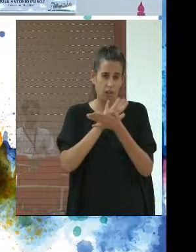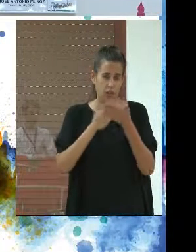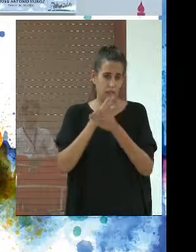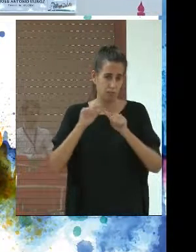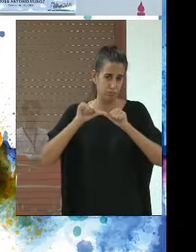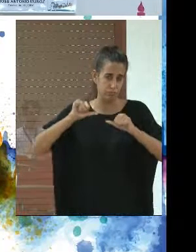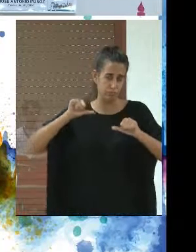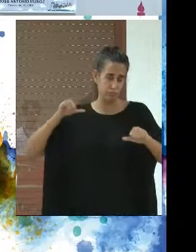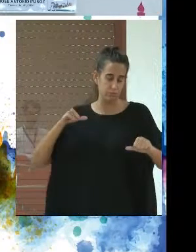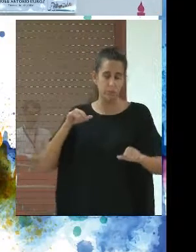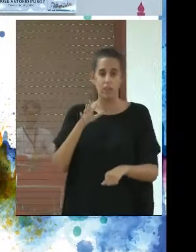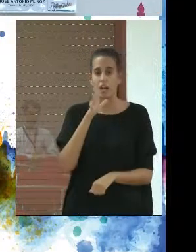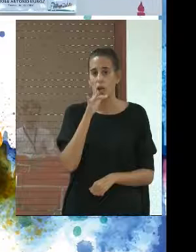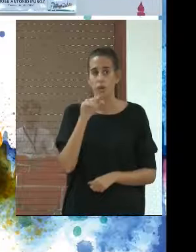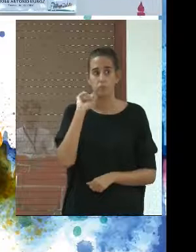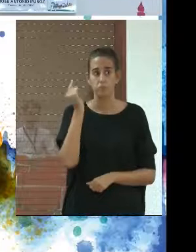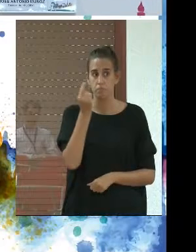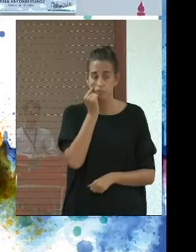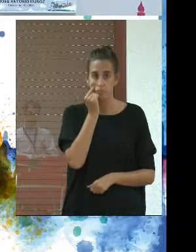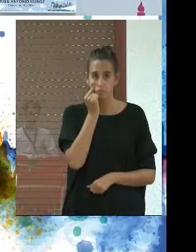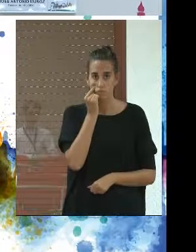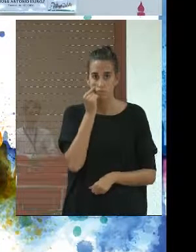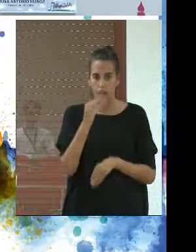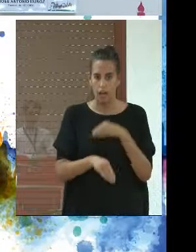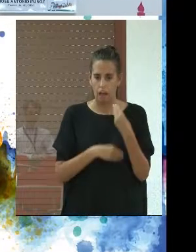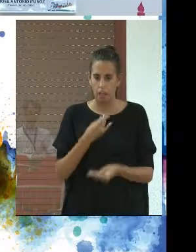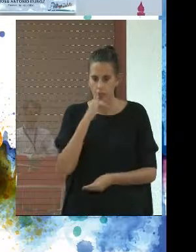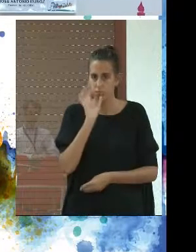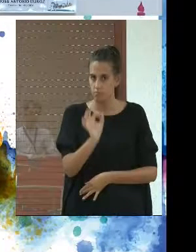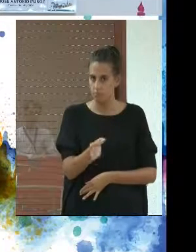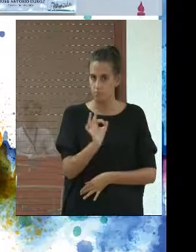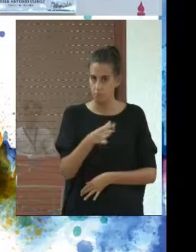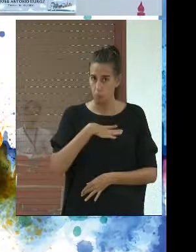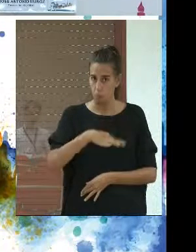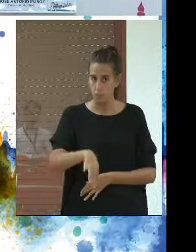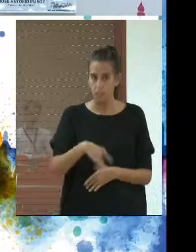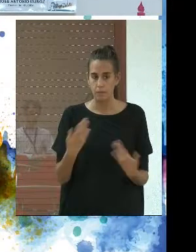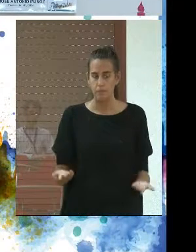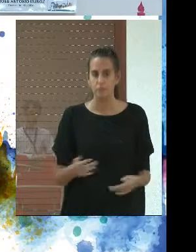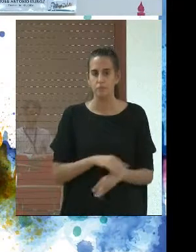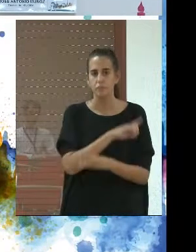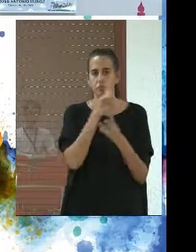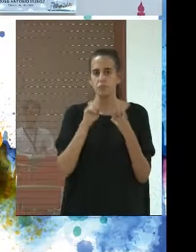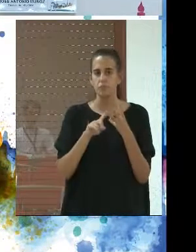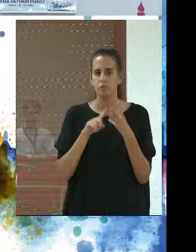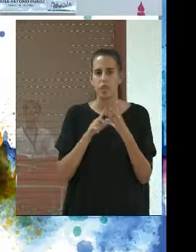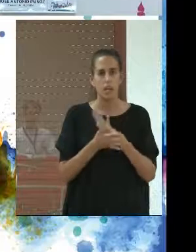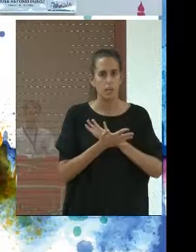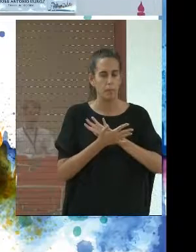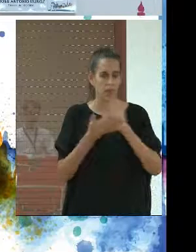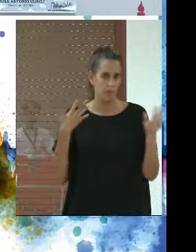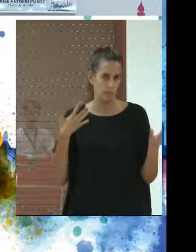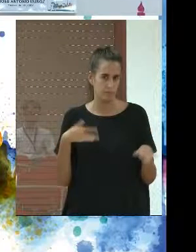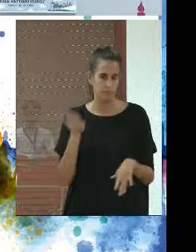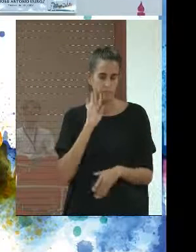size fits all. We've been talking about this for a long time, and now we see that this is now viable. Also,